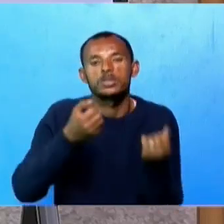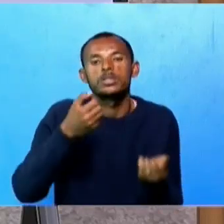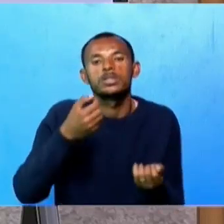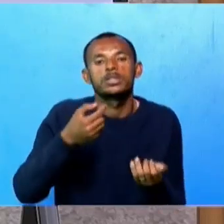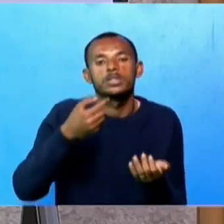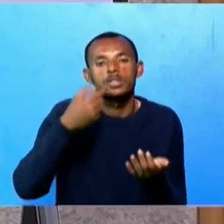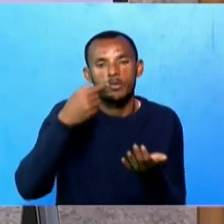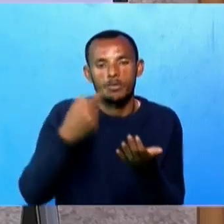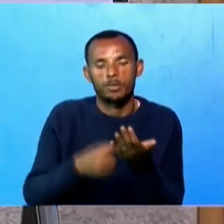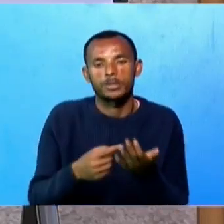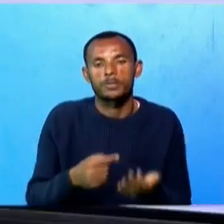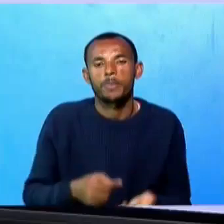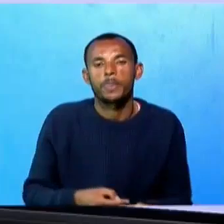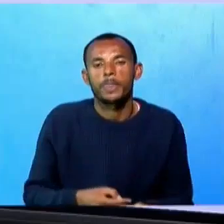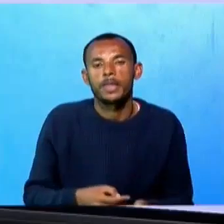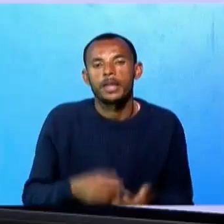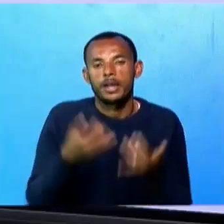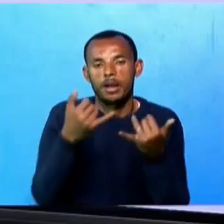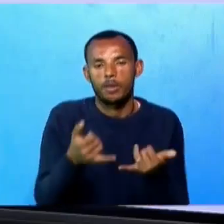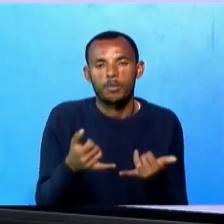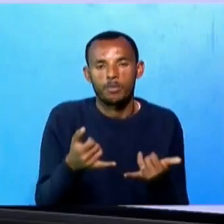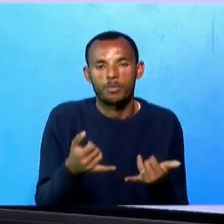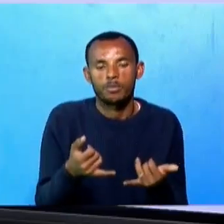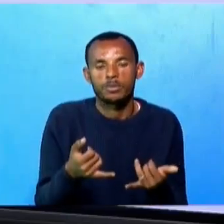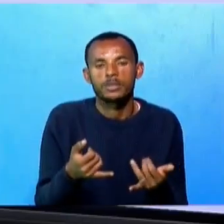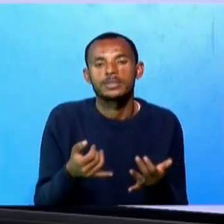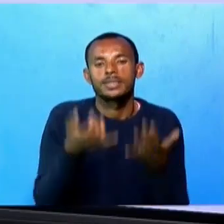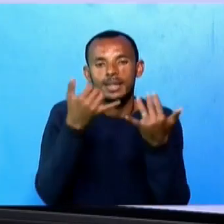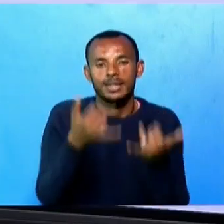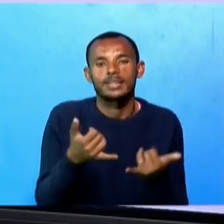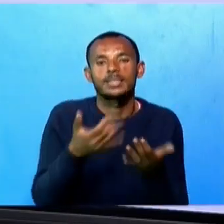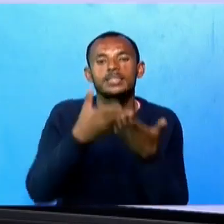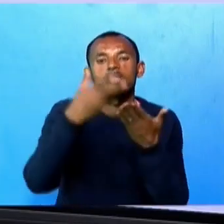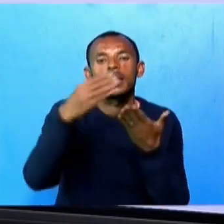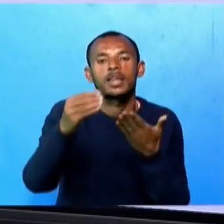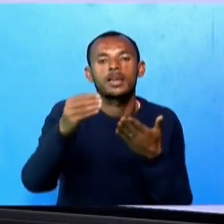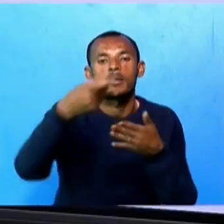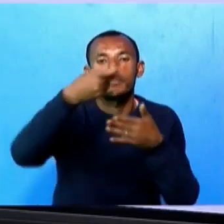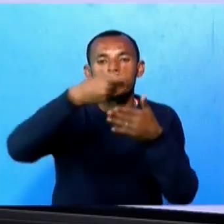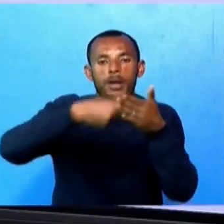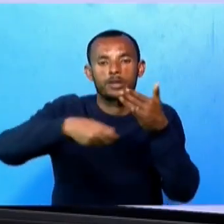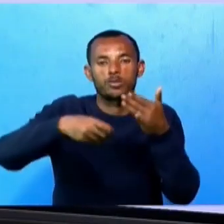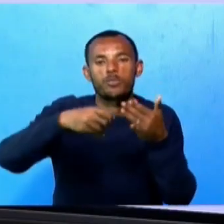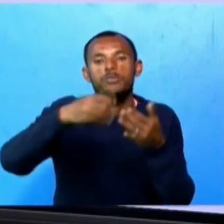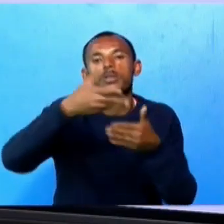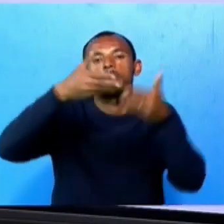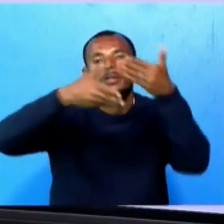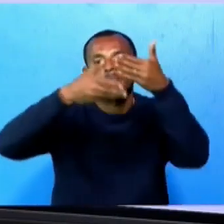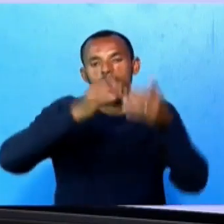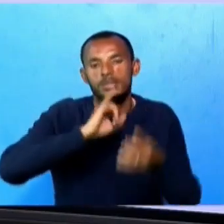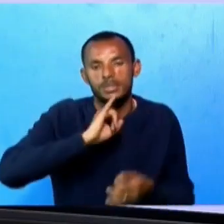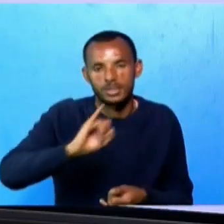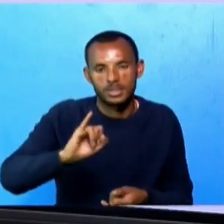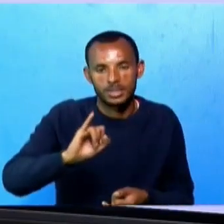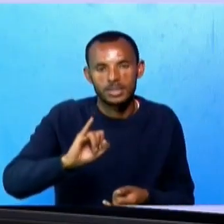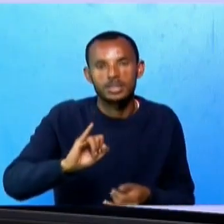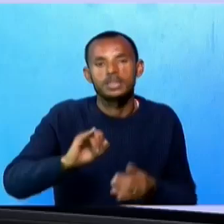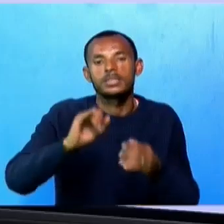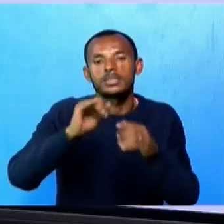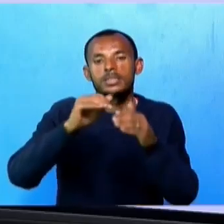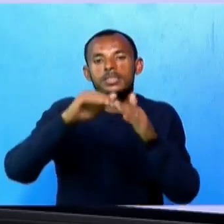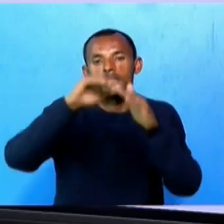have here. So now the current selling price of the apartment is the